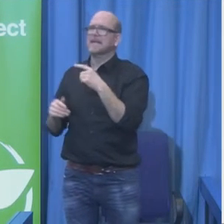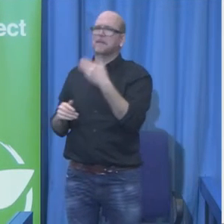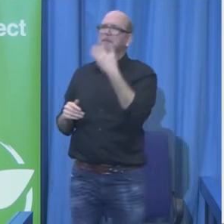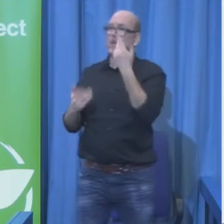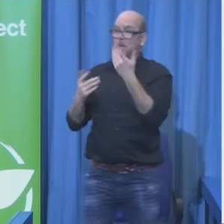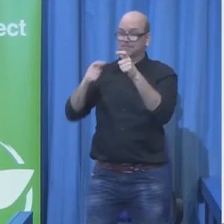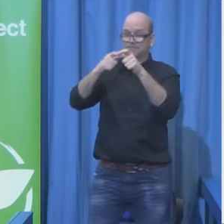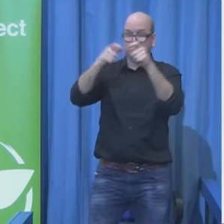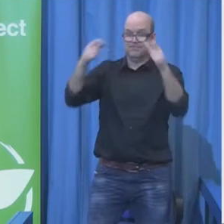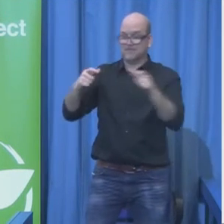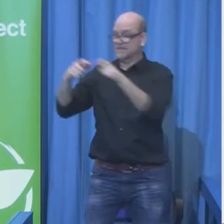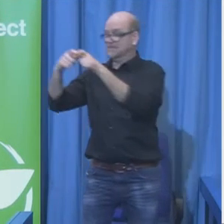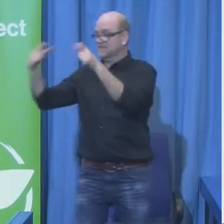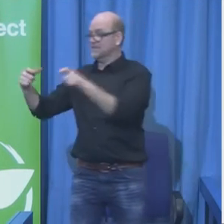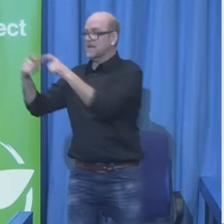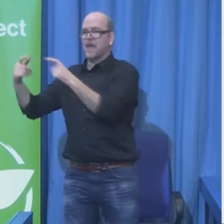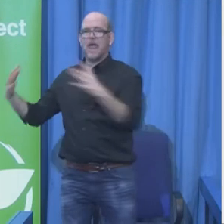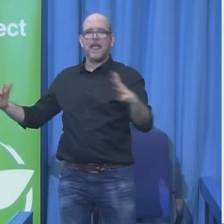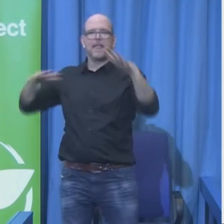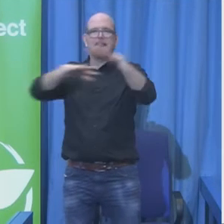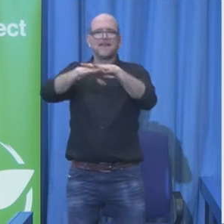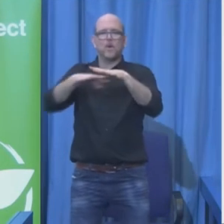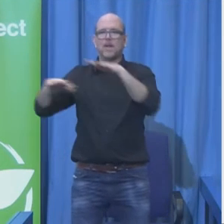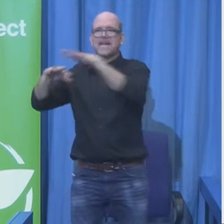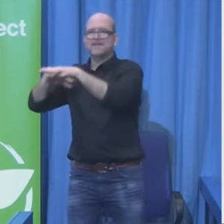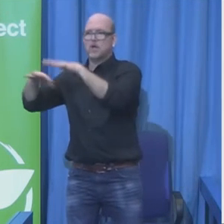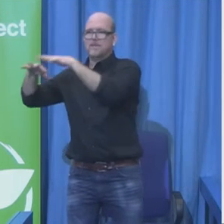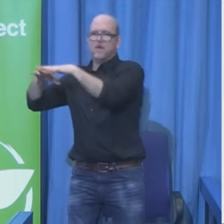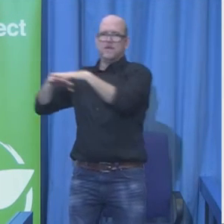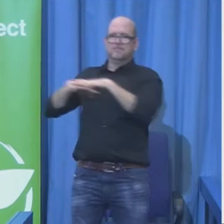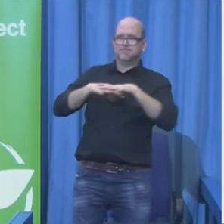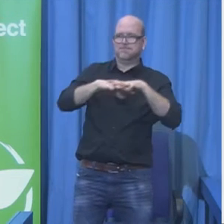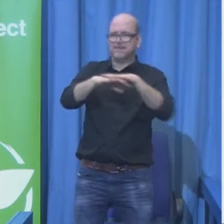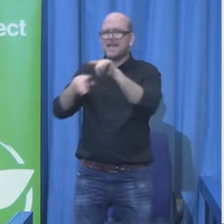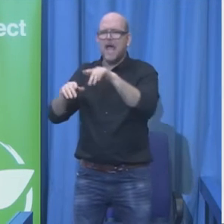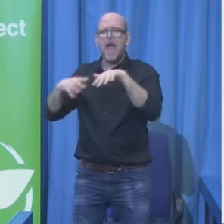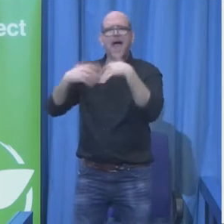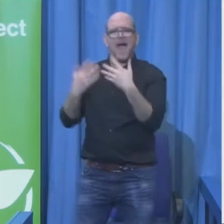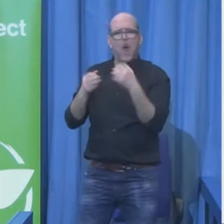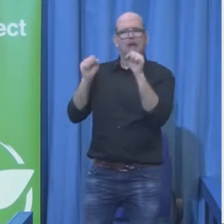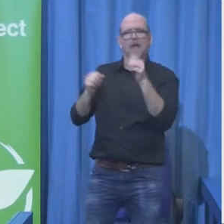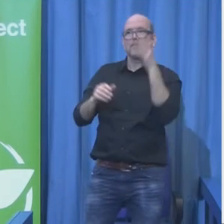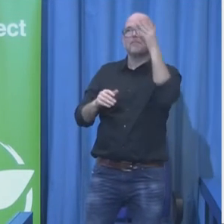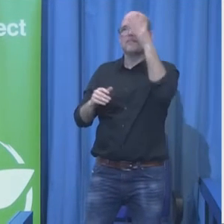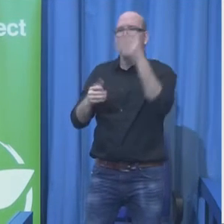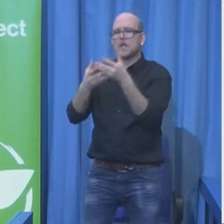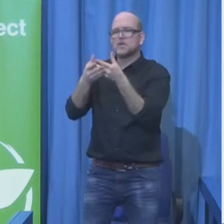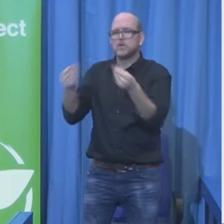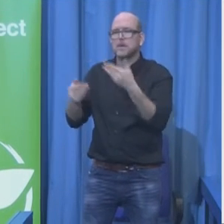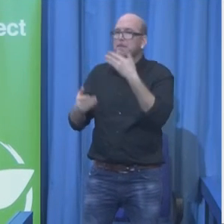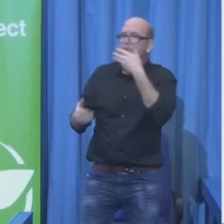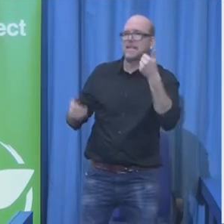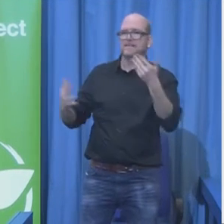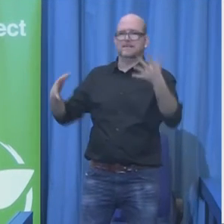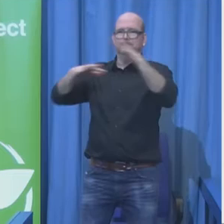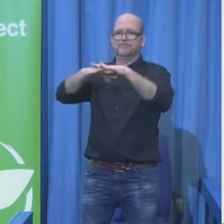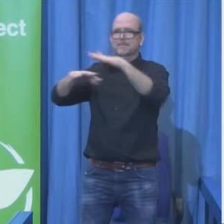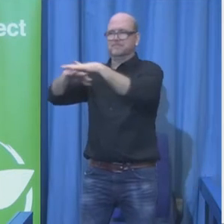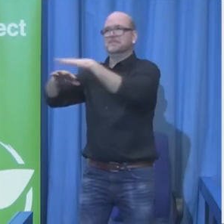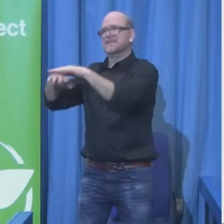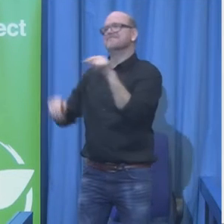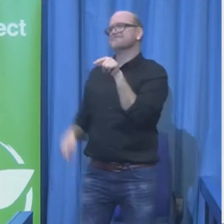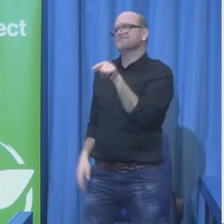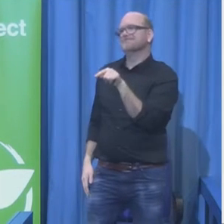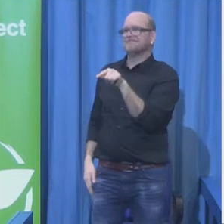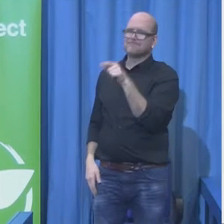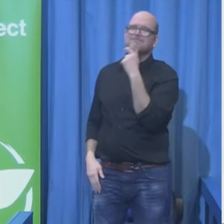apprenticeship networks in many countries. What we need to ensure from the disability side is that these national apprenticeship networks are inclusive of apprentices